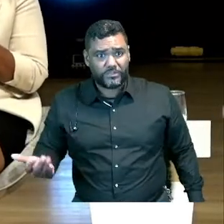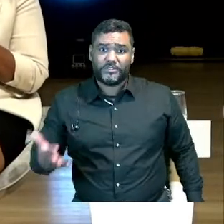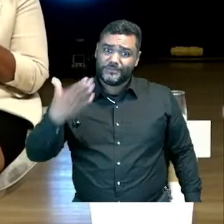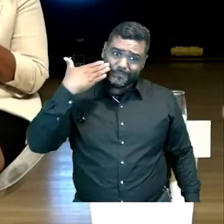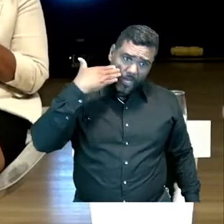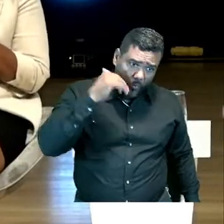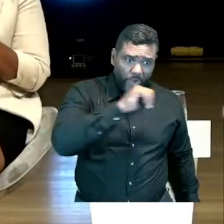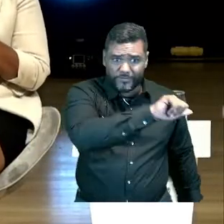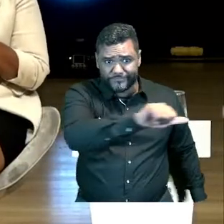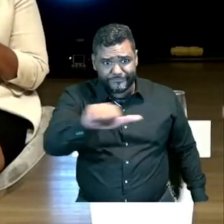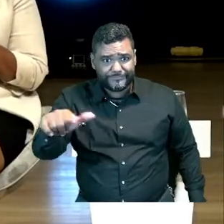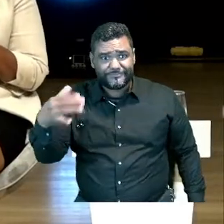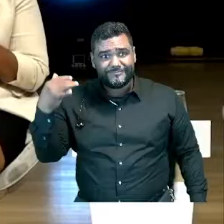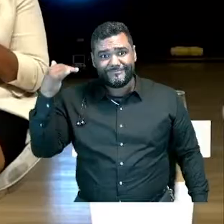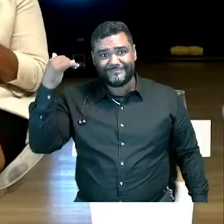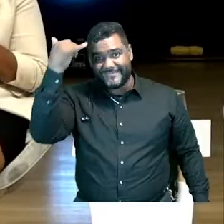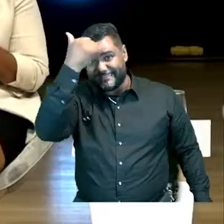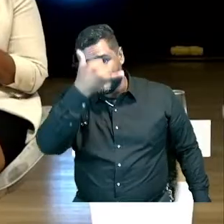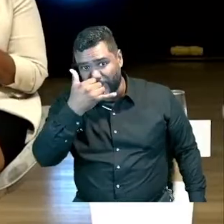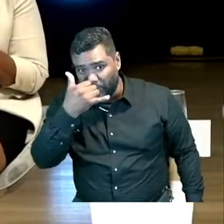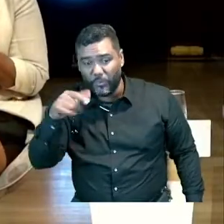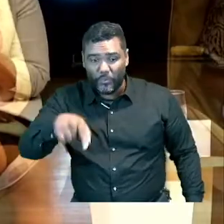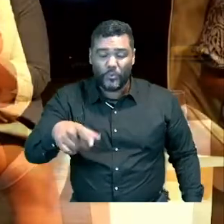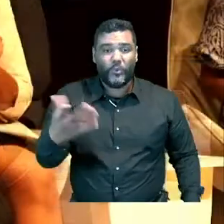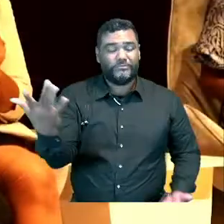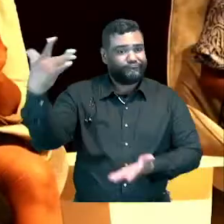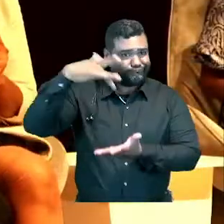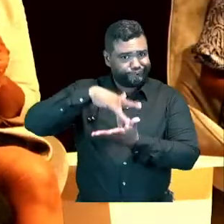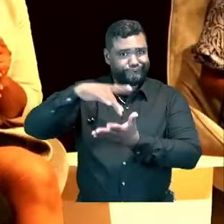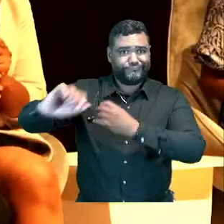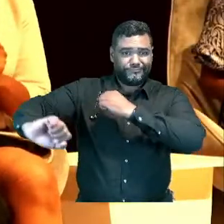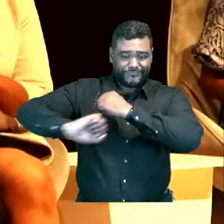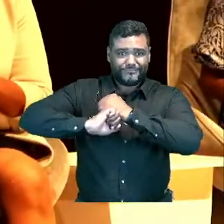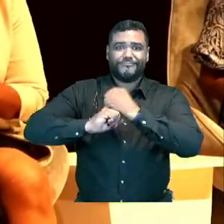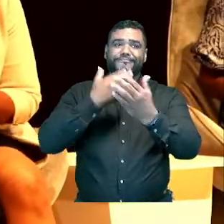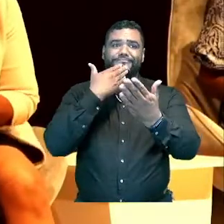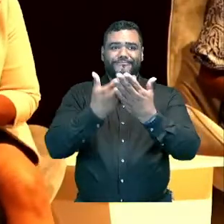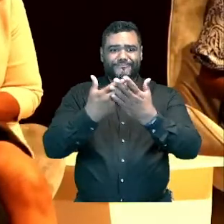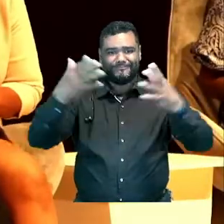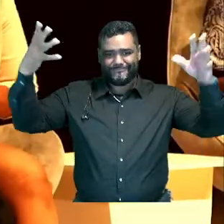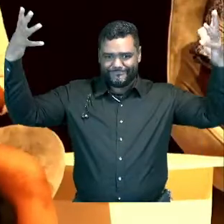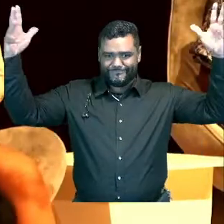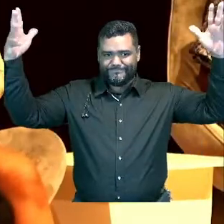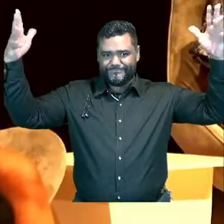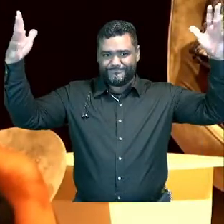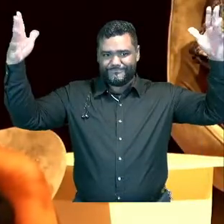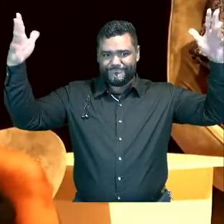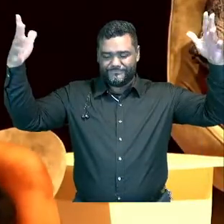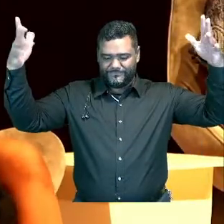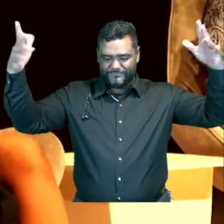youth, and all women who are joining us today.